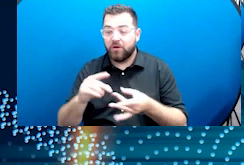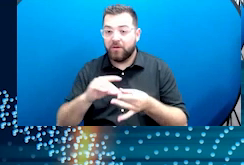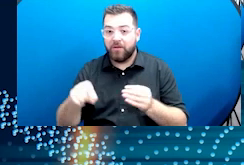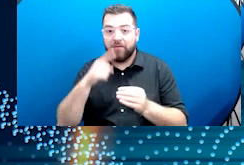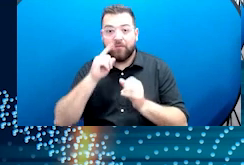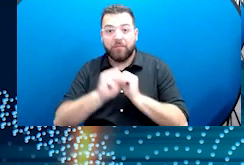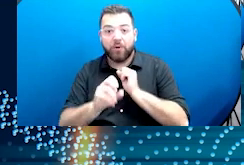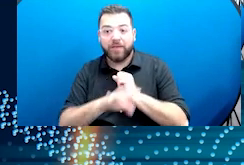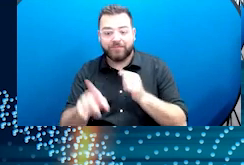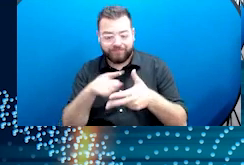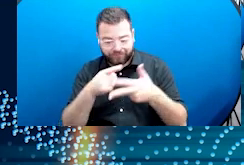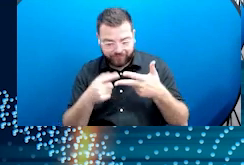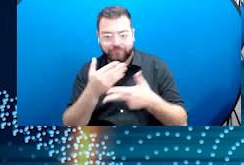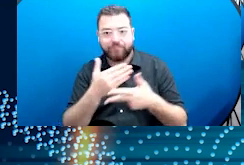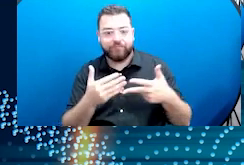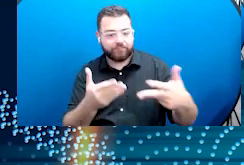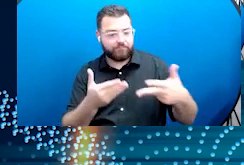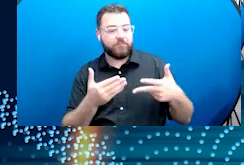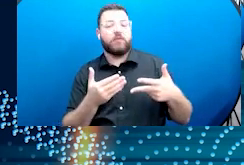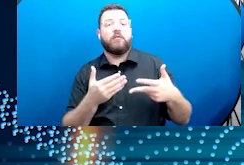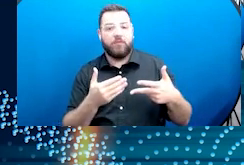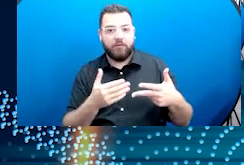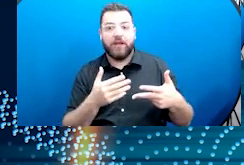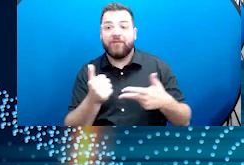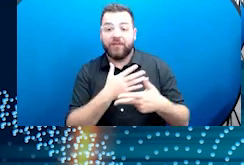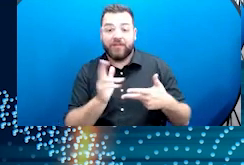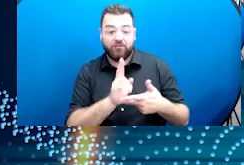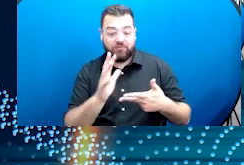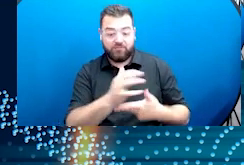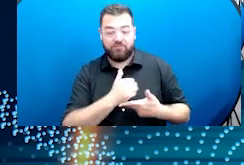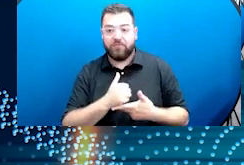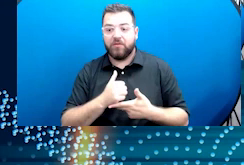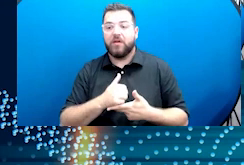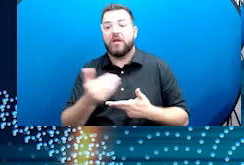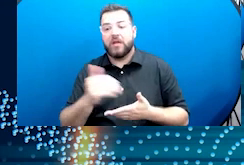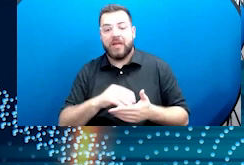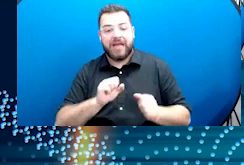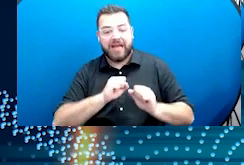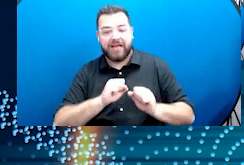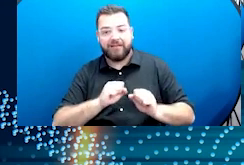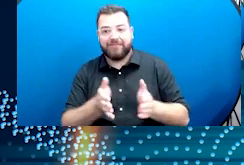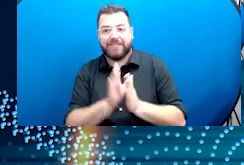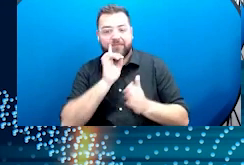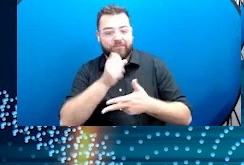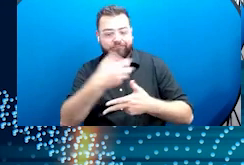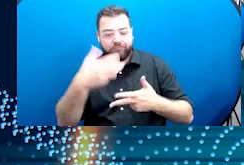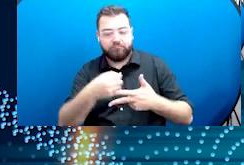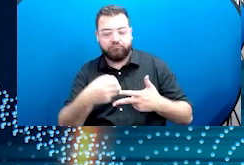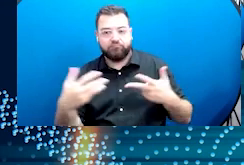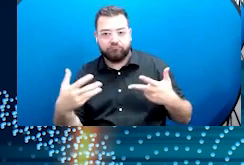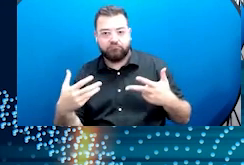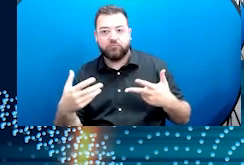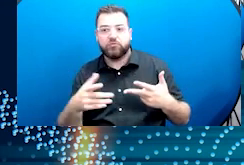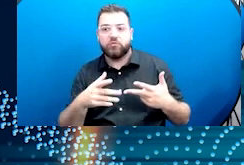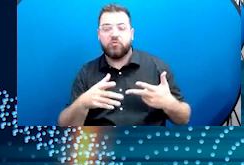and I asked it about each individual thing it gave me. I went back and asked for more clarification on each one. So by the end of it, I had a really good understanding of how to